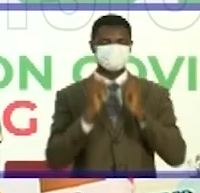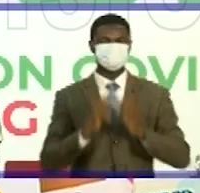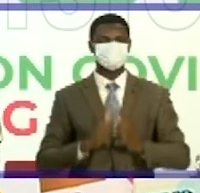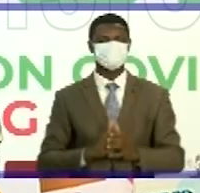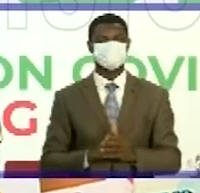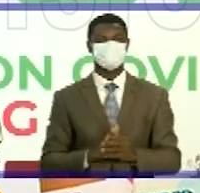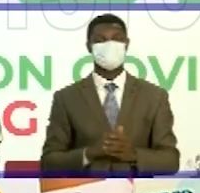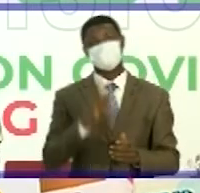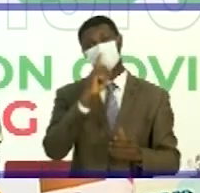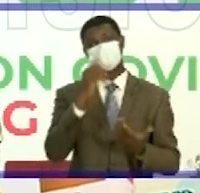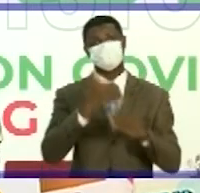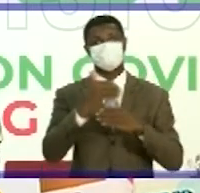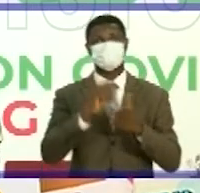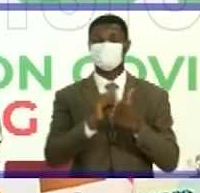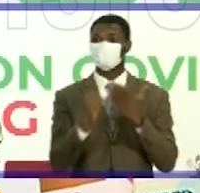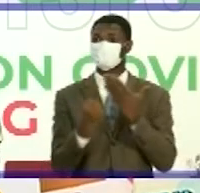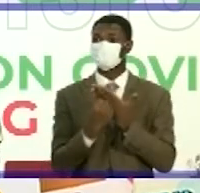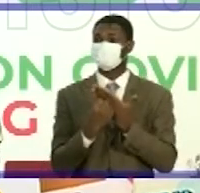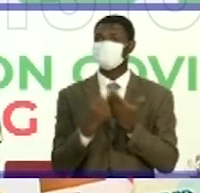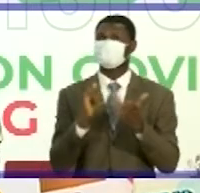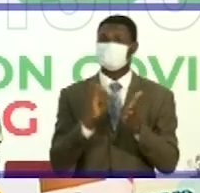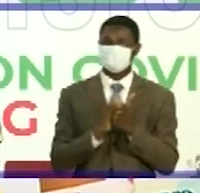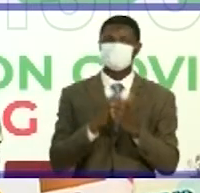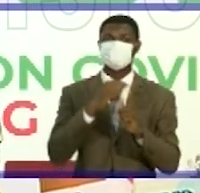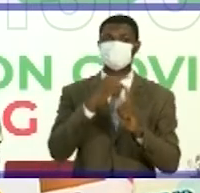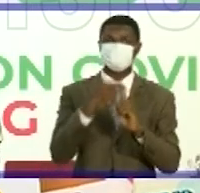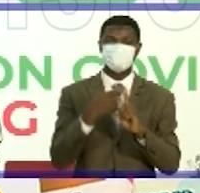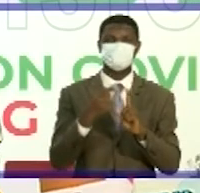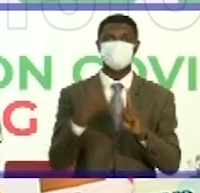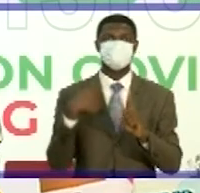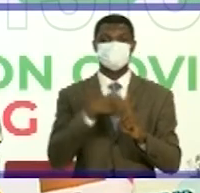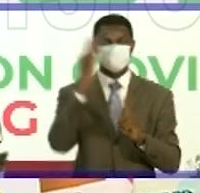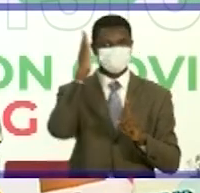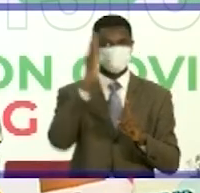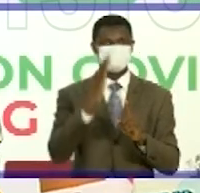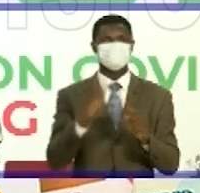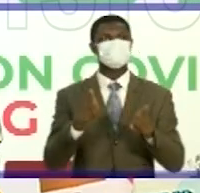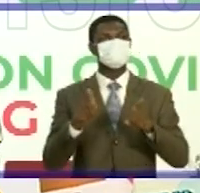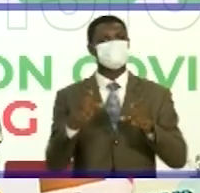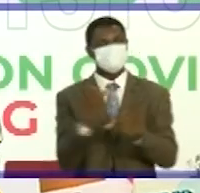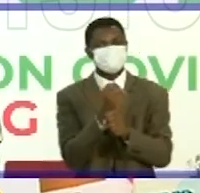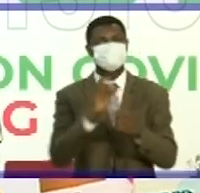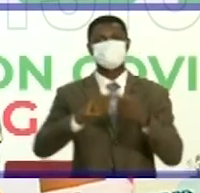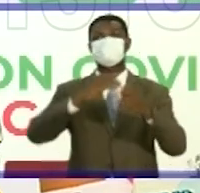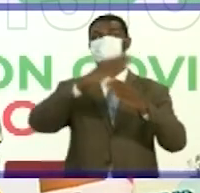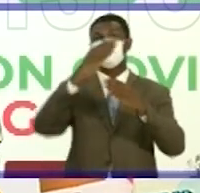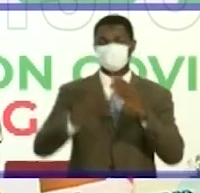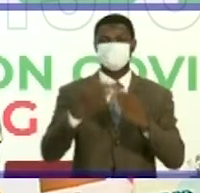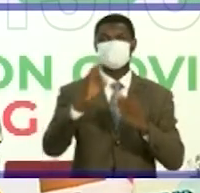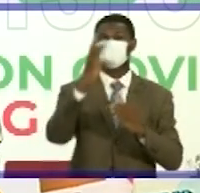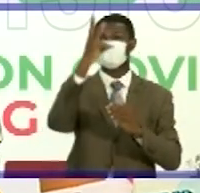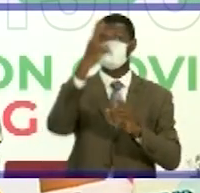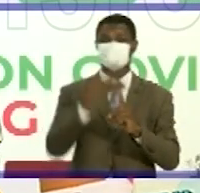September. That's when we get to the end of the prescribed 6 months of the